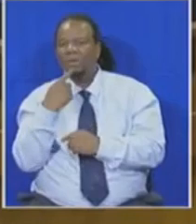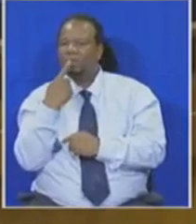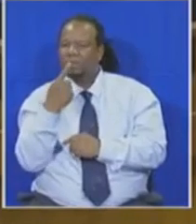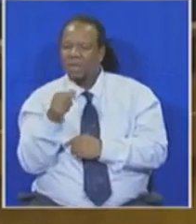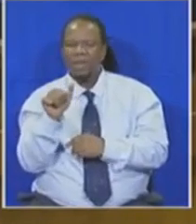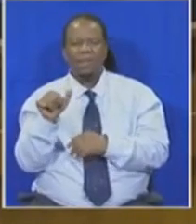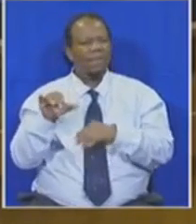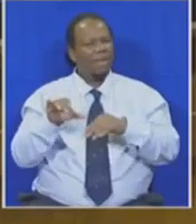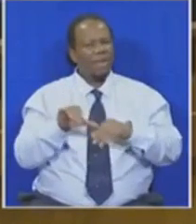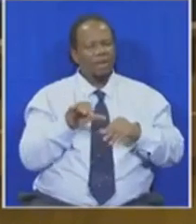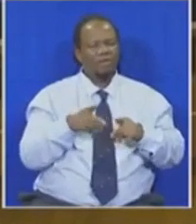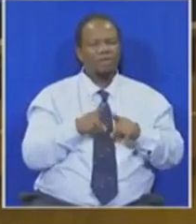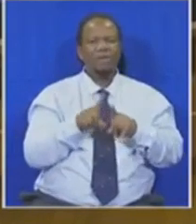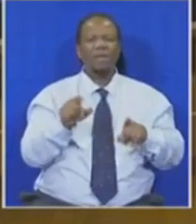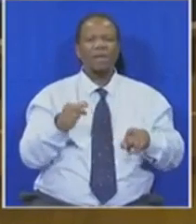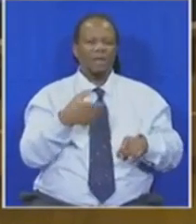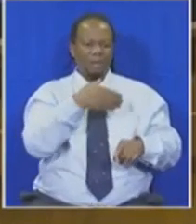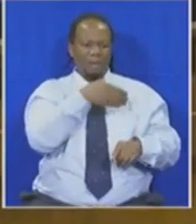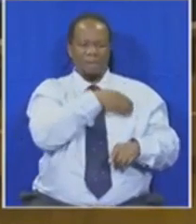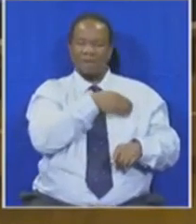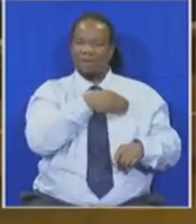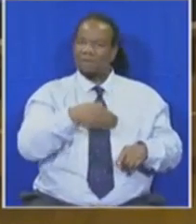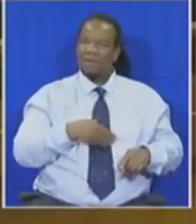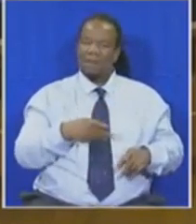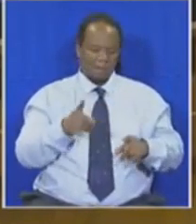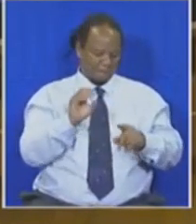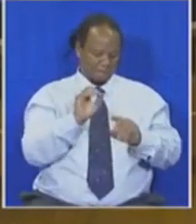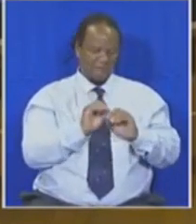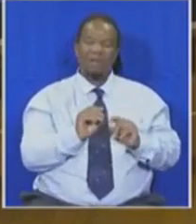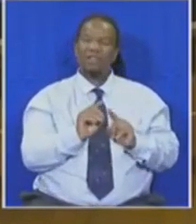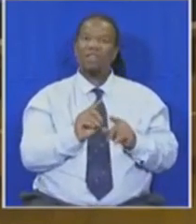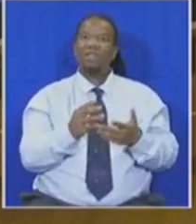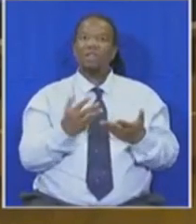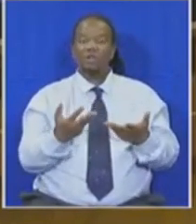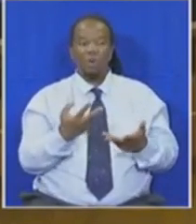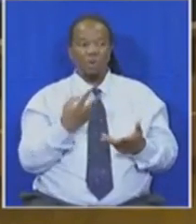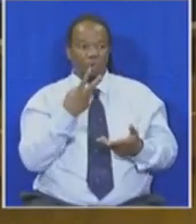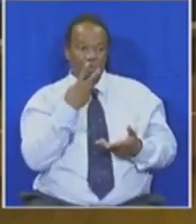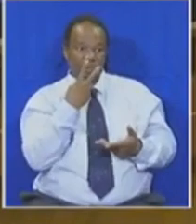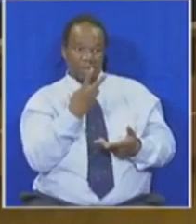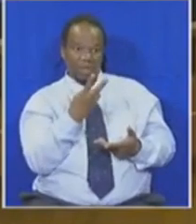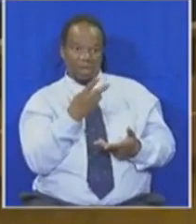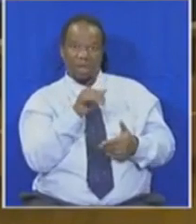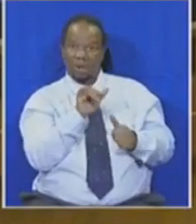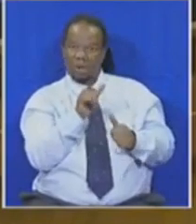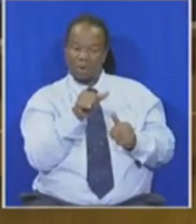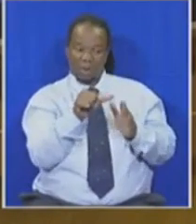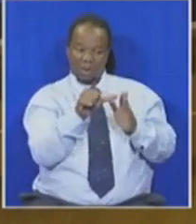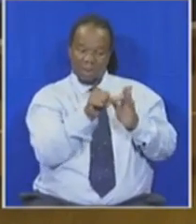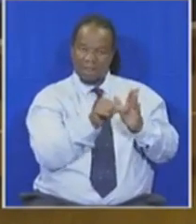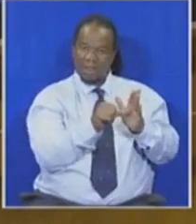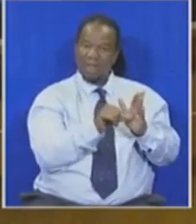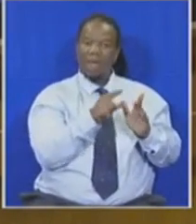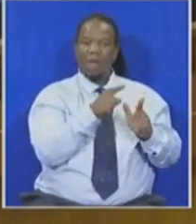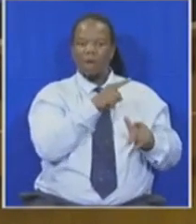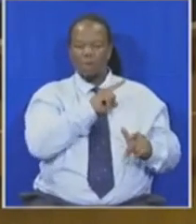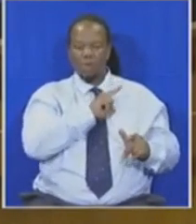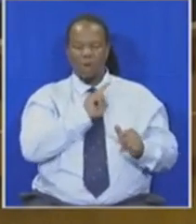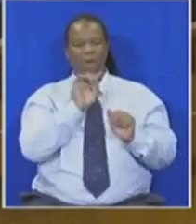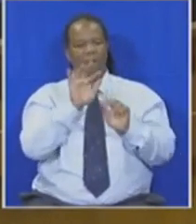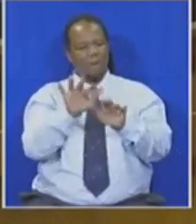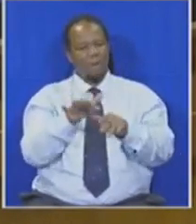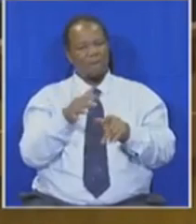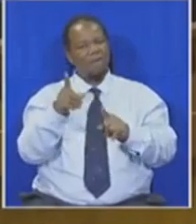of the President, but so little detail was paid to the damning indictments it listed as the failures of this House to